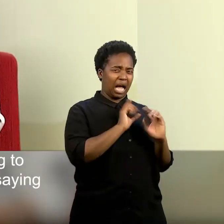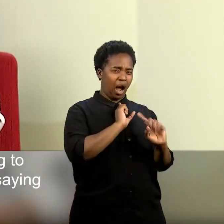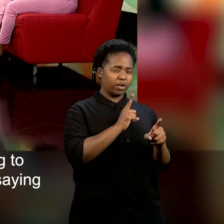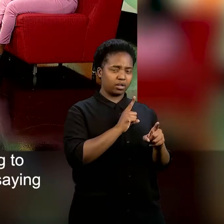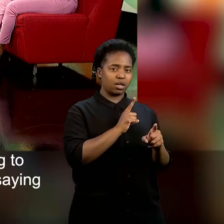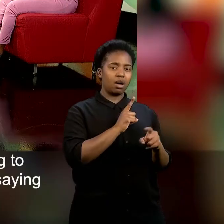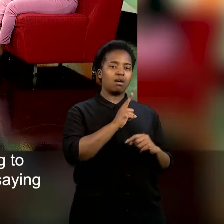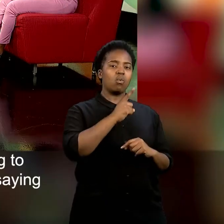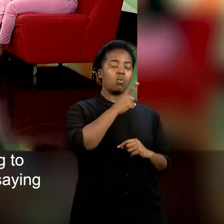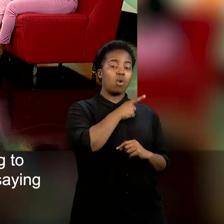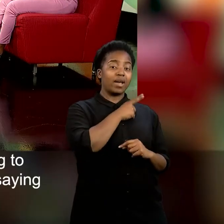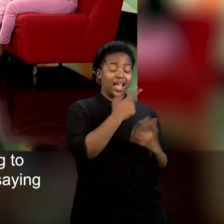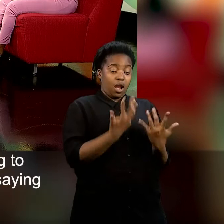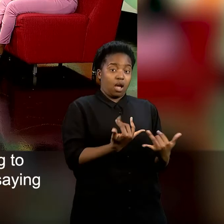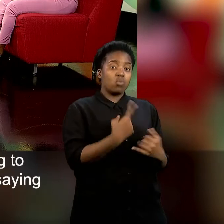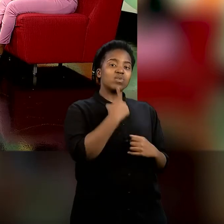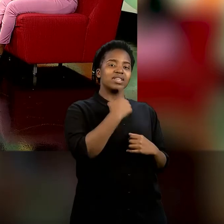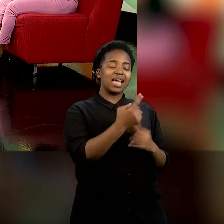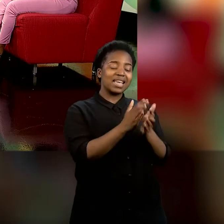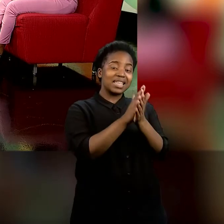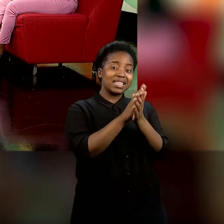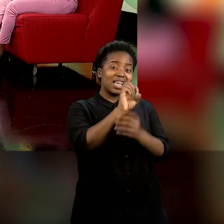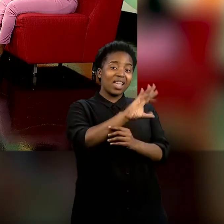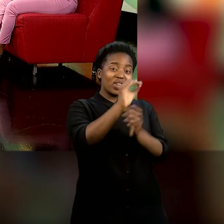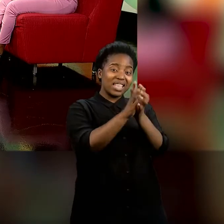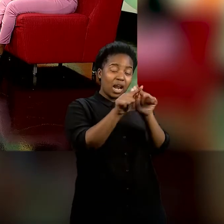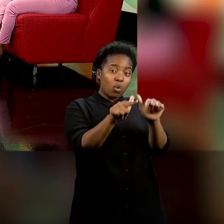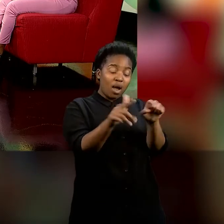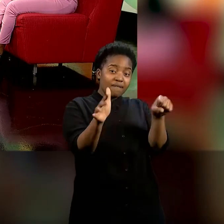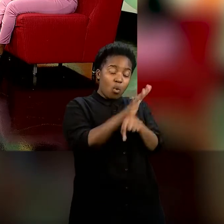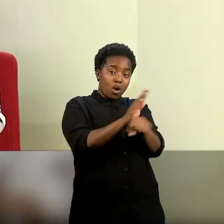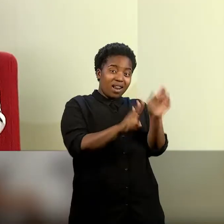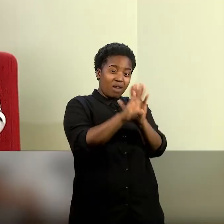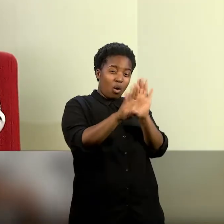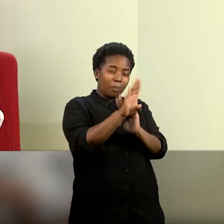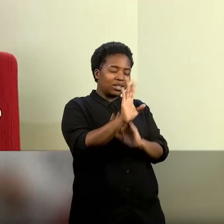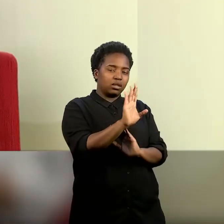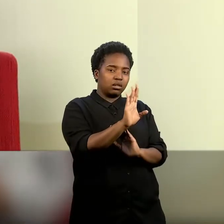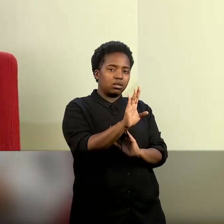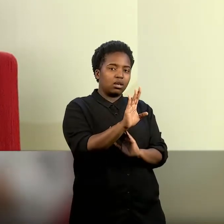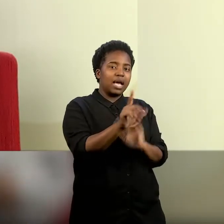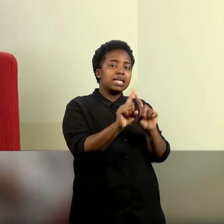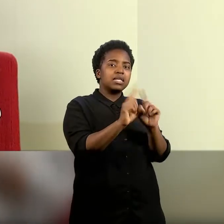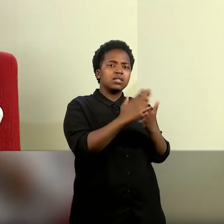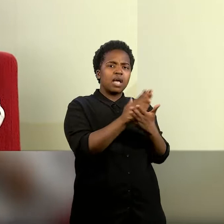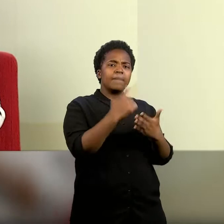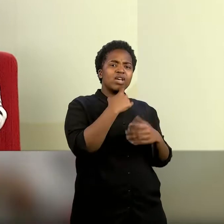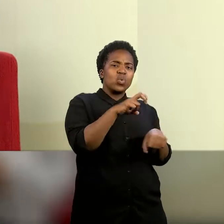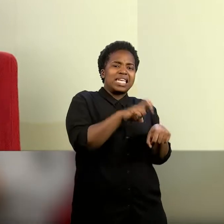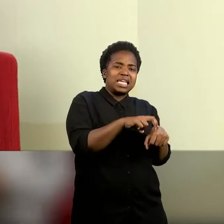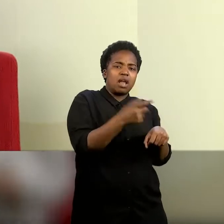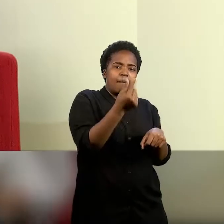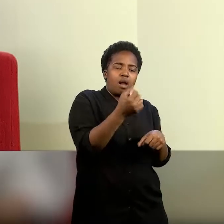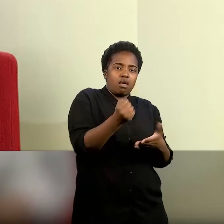question because what we are currently saying is that sign language is not fully developed. And there's a specific group that says, no, well, you need